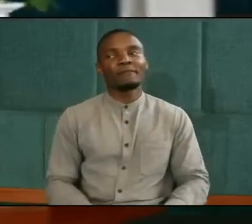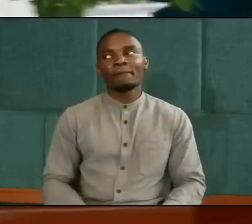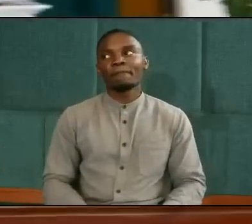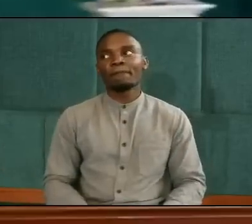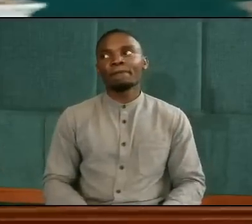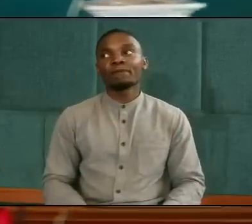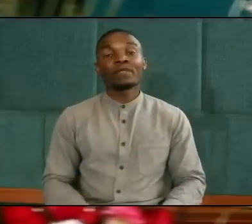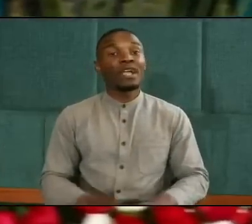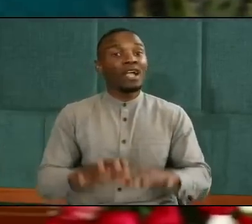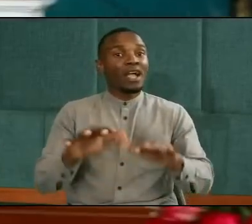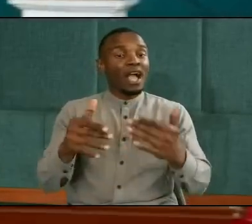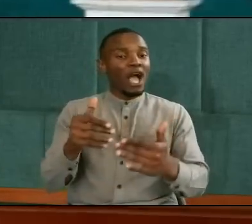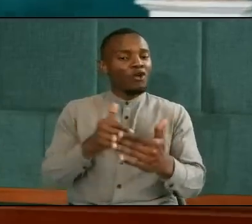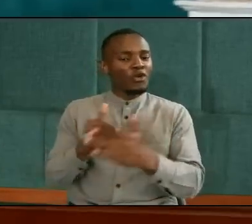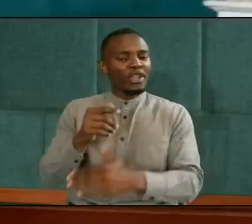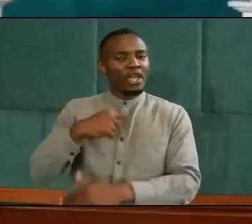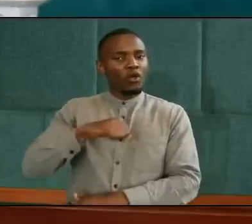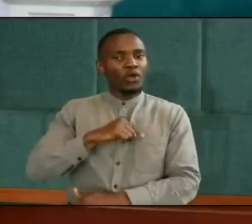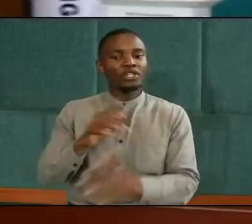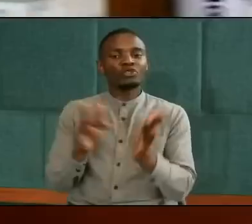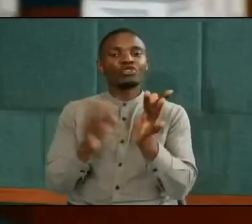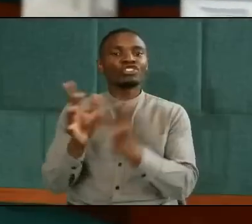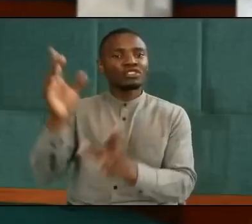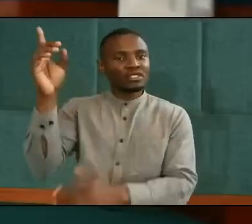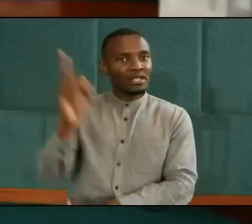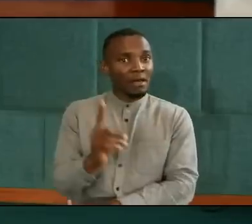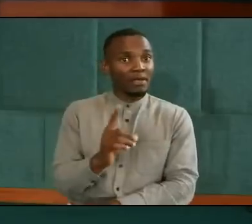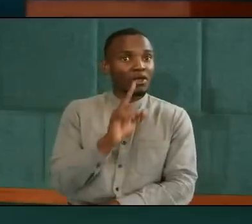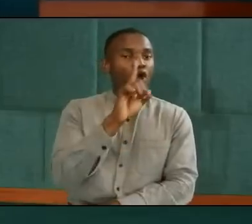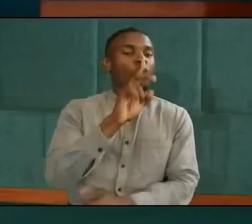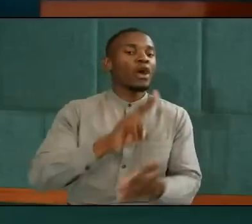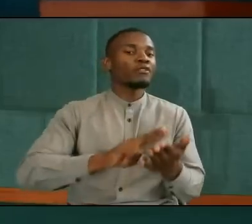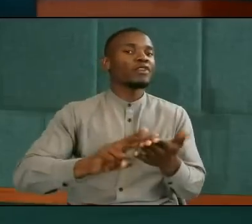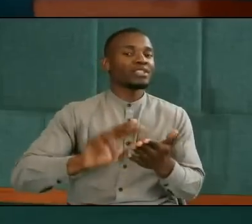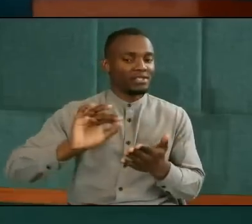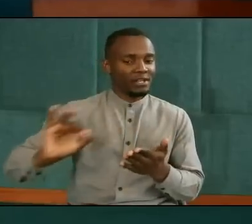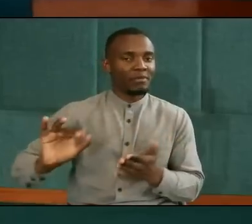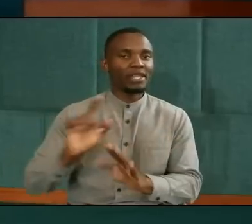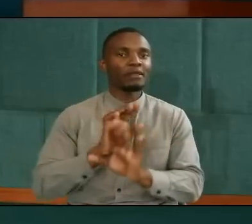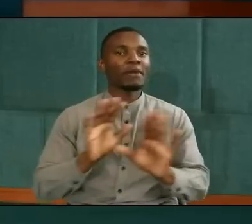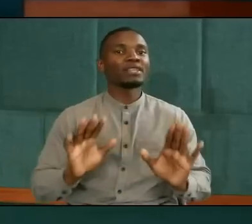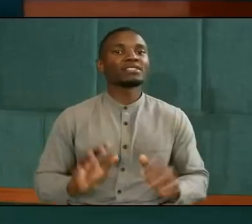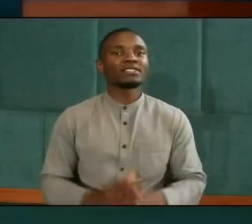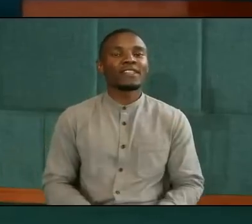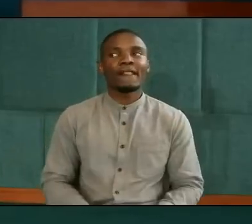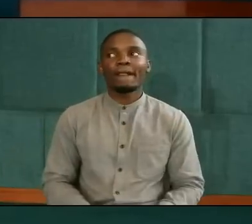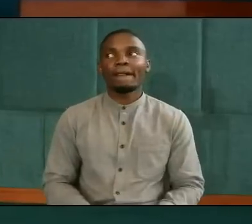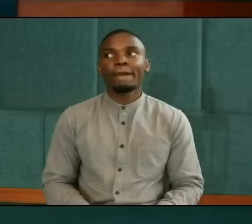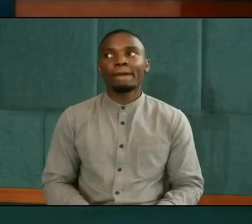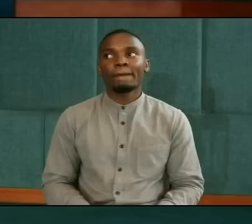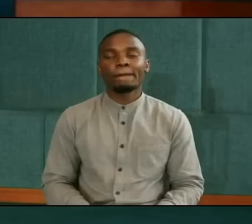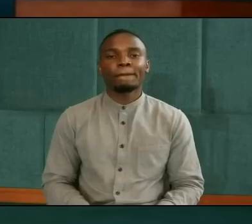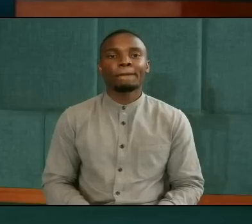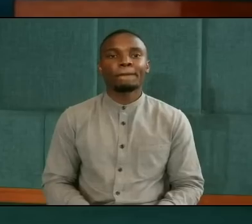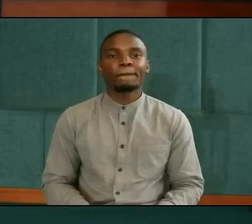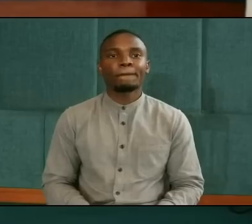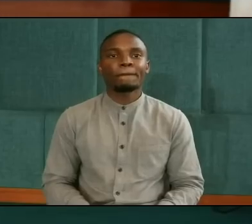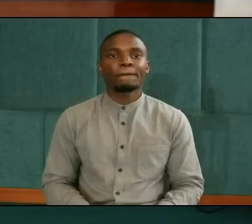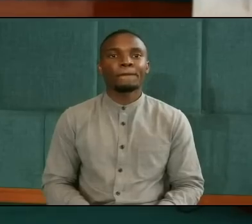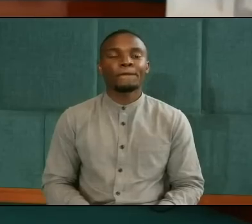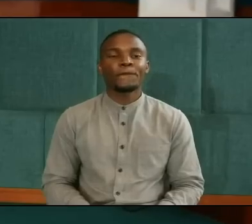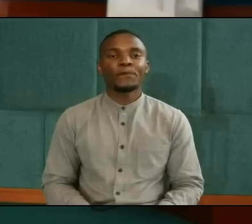How close are we to the second coming of Christ? One verse